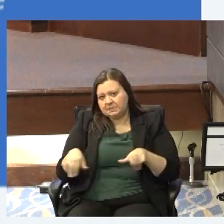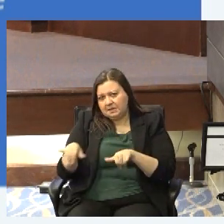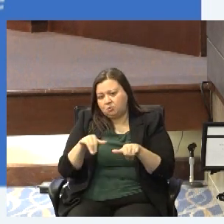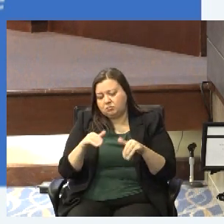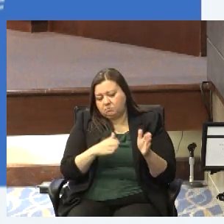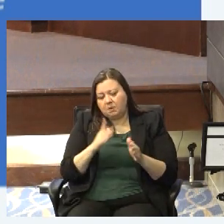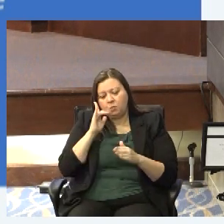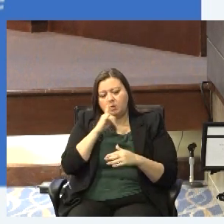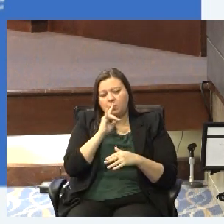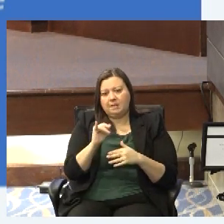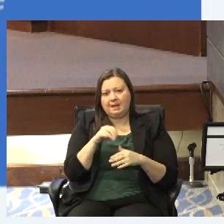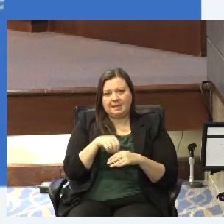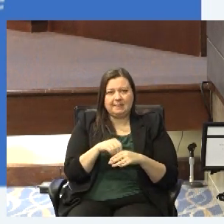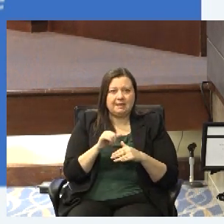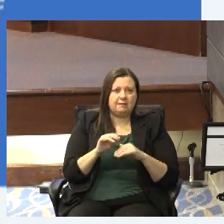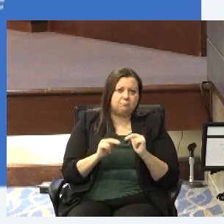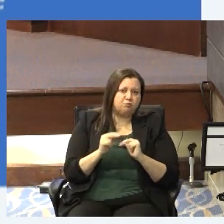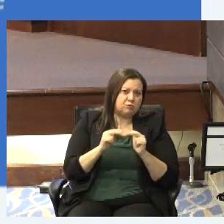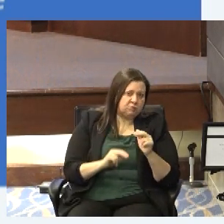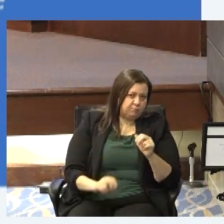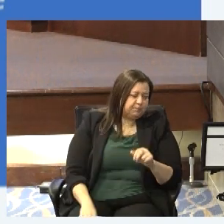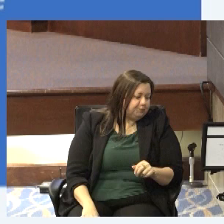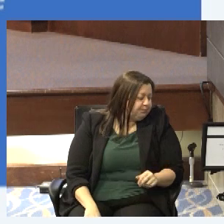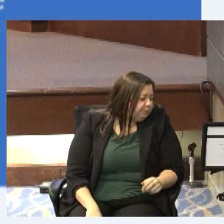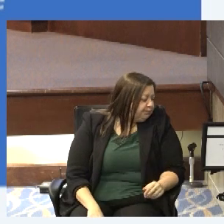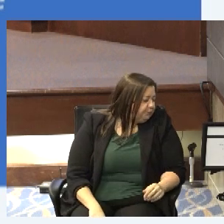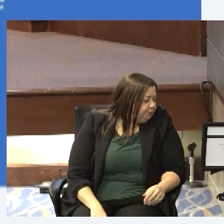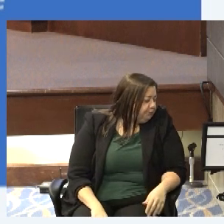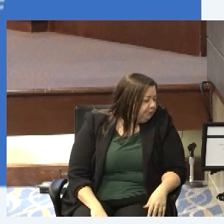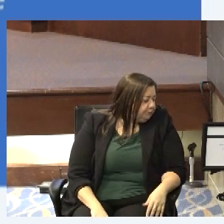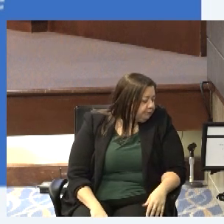look like within the district.